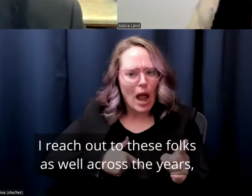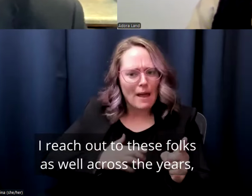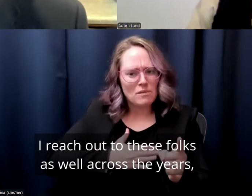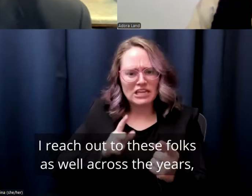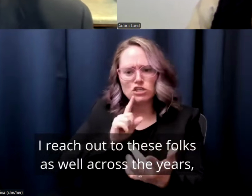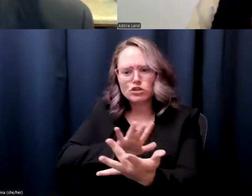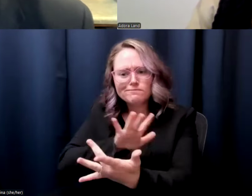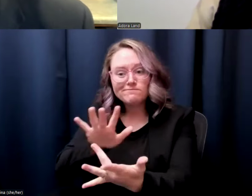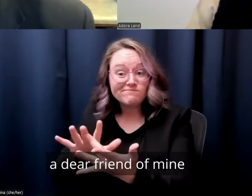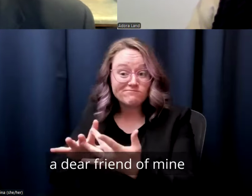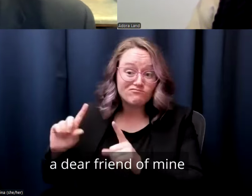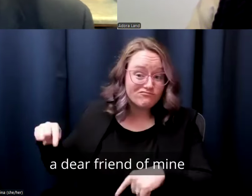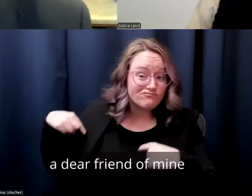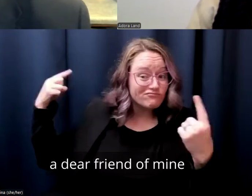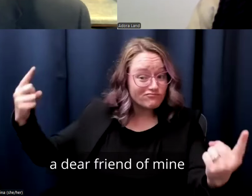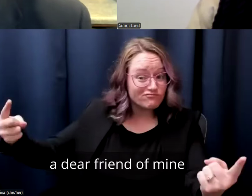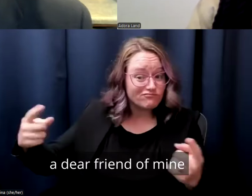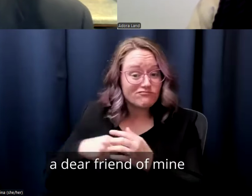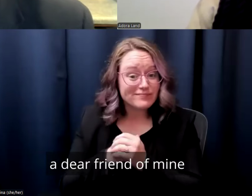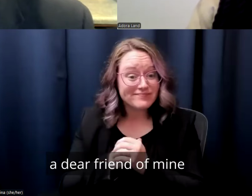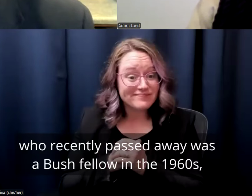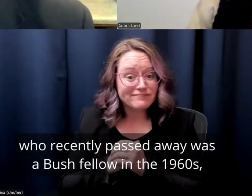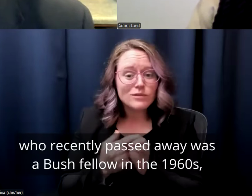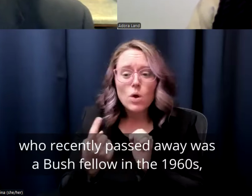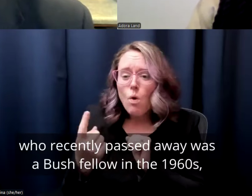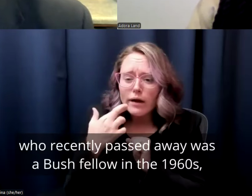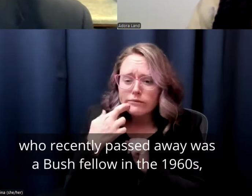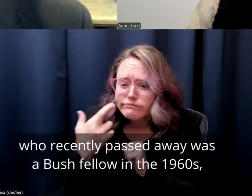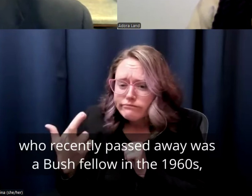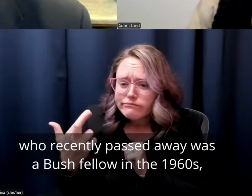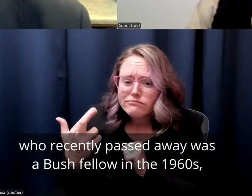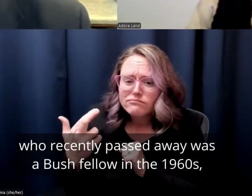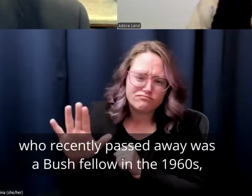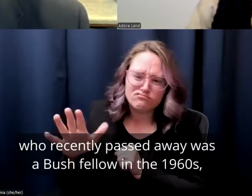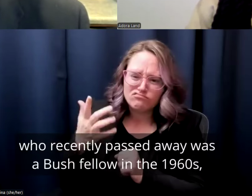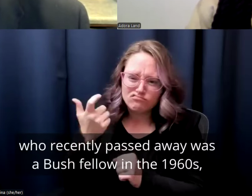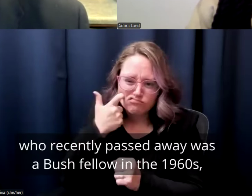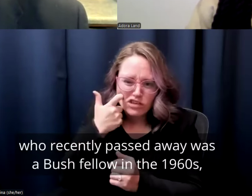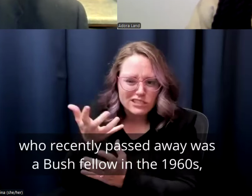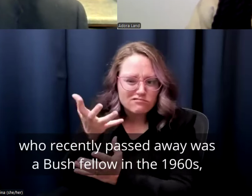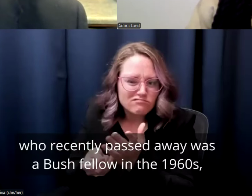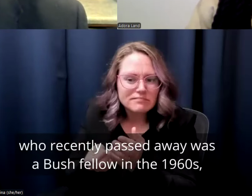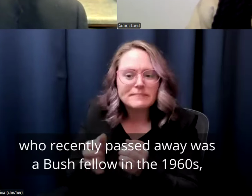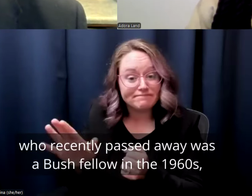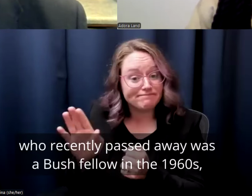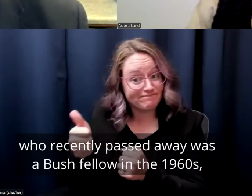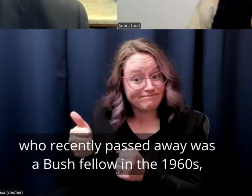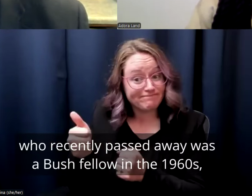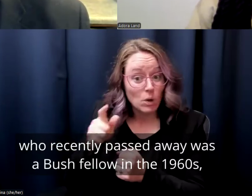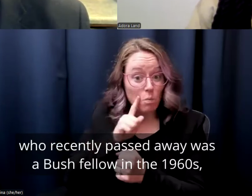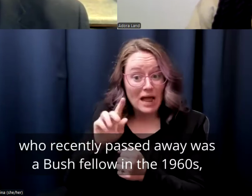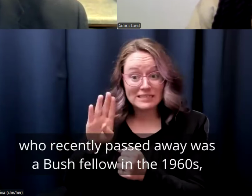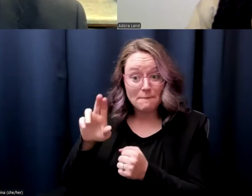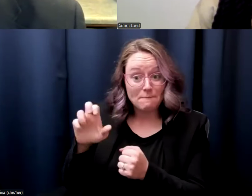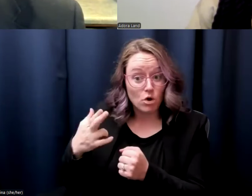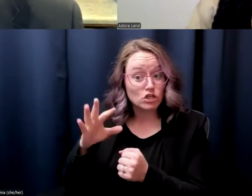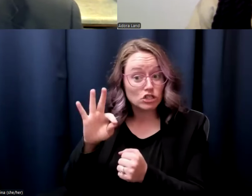the years. A dear friend of mine who recently passed away was a Bush fellow in the